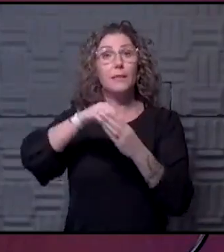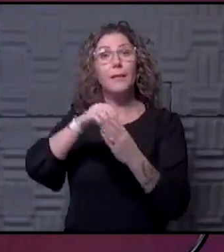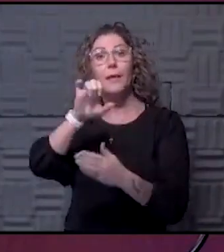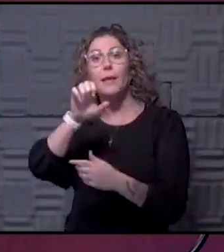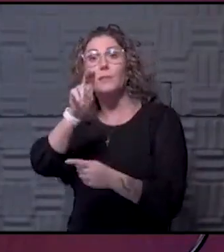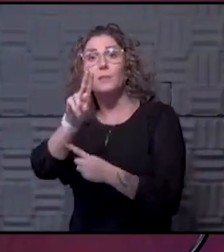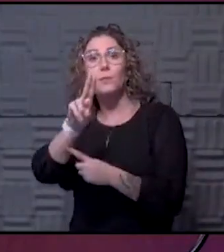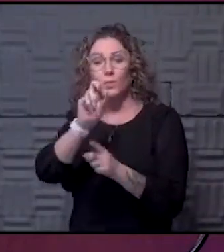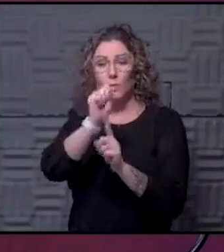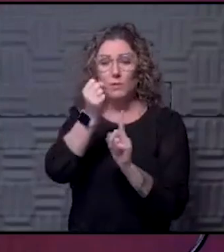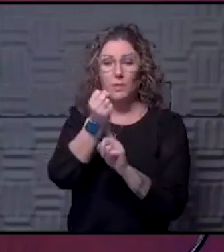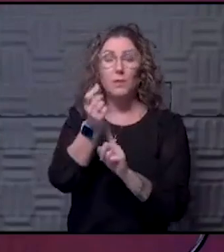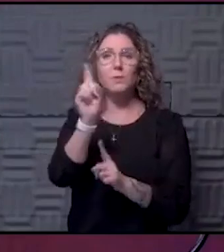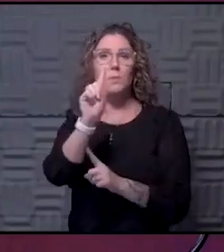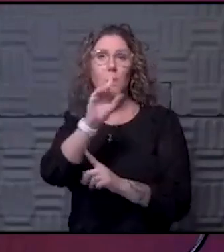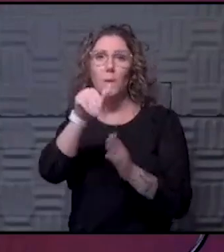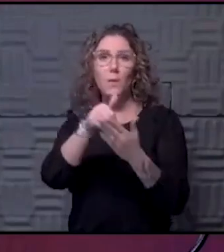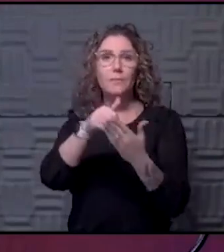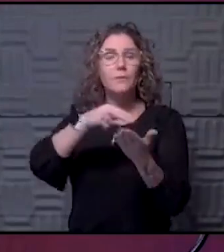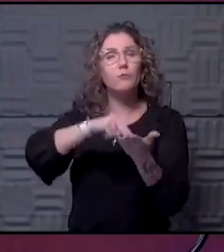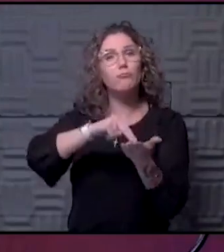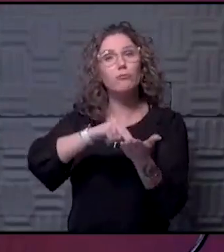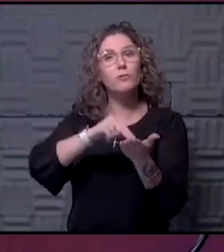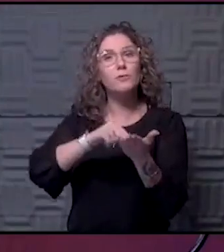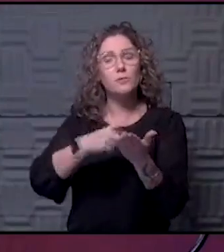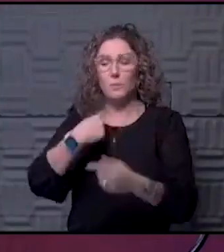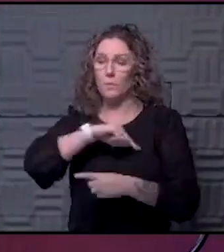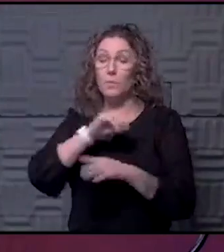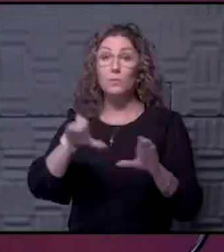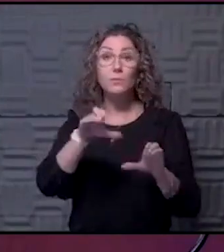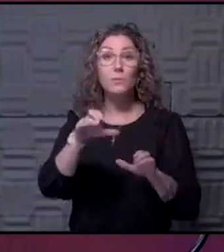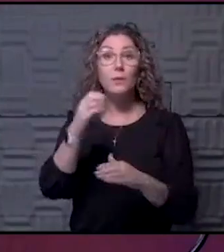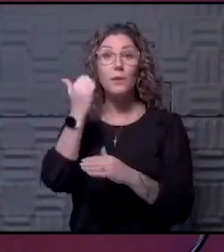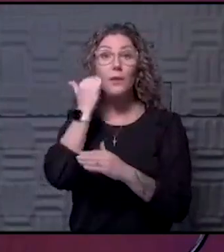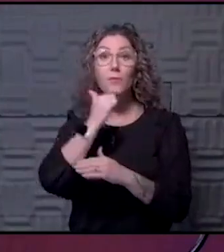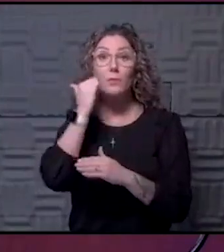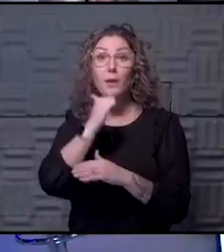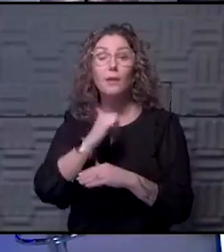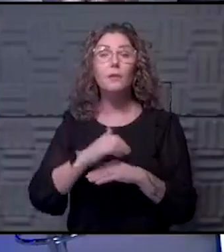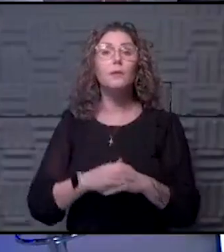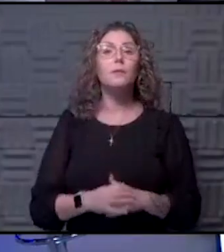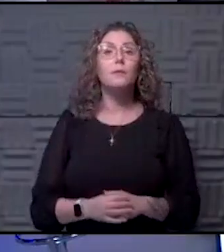ICU settings where these frontline nurses we're doing that every day. Yep.